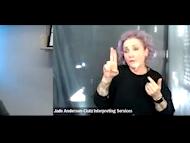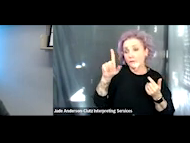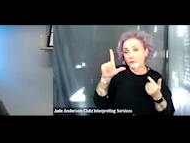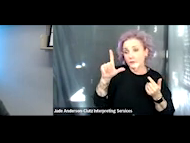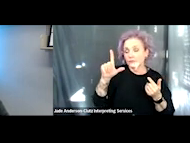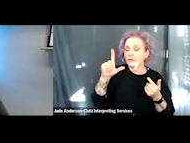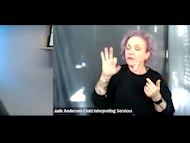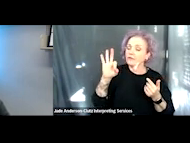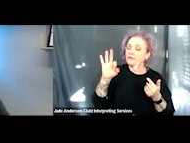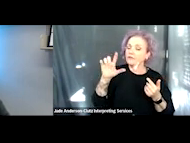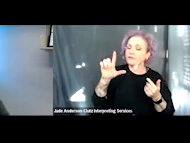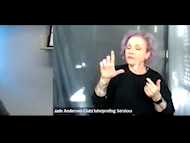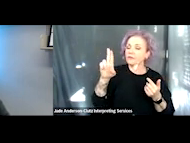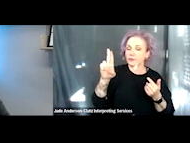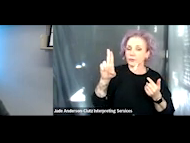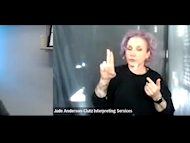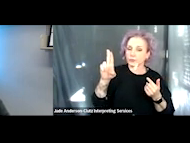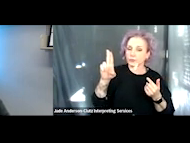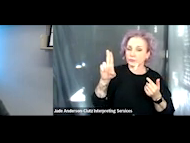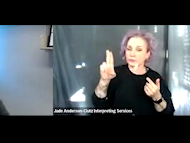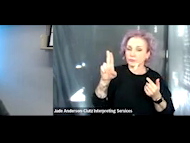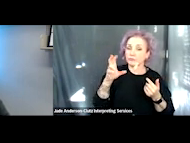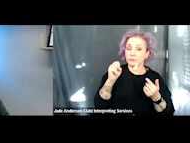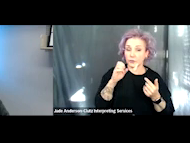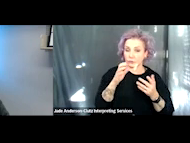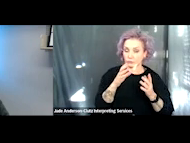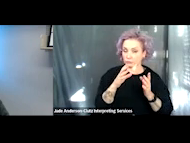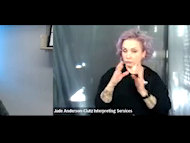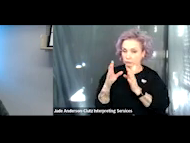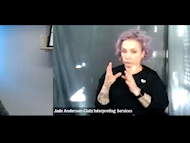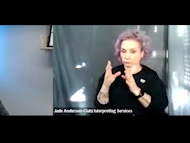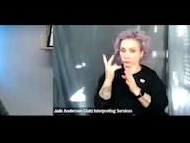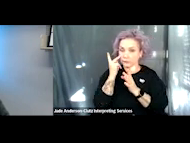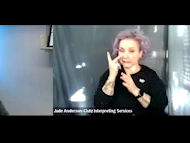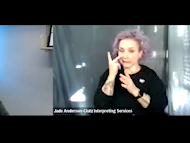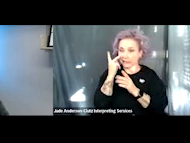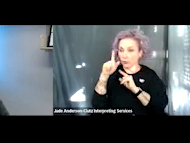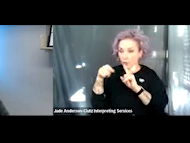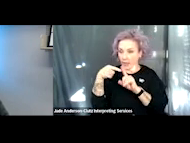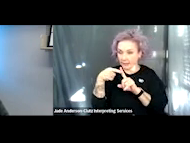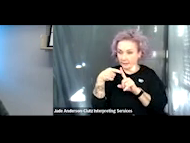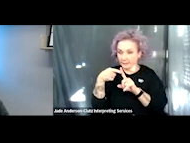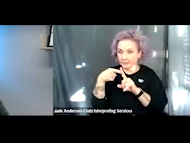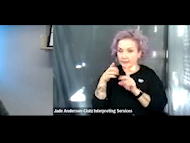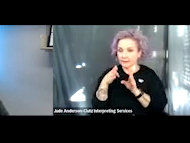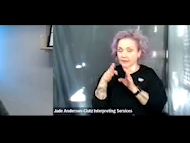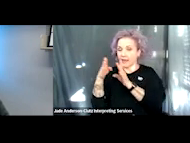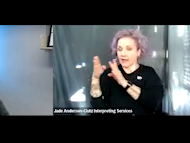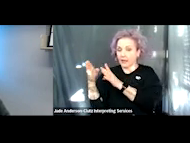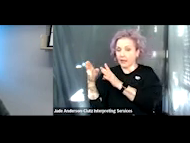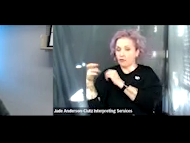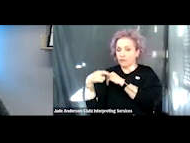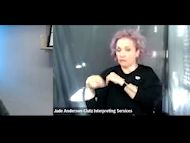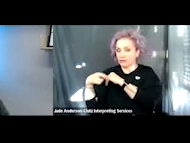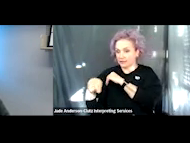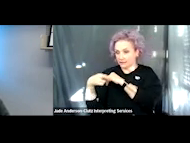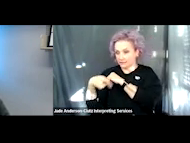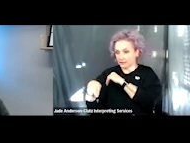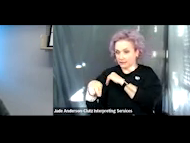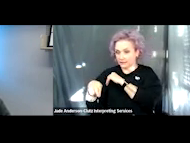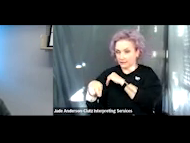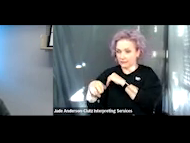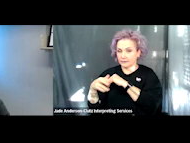that if there is a clinical record of infection during pregnancy, then the offspring had a higher chance of